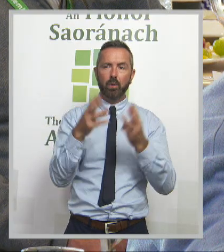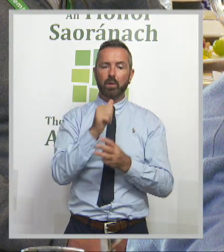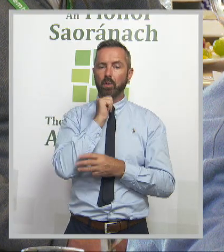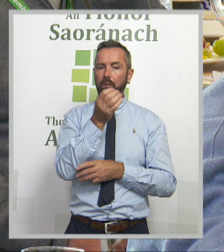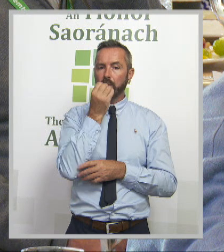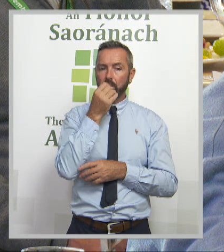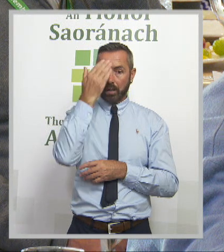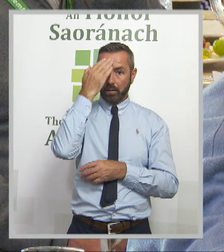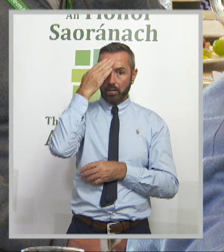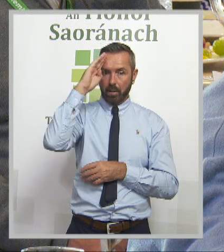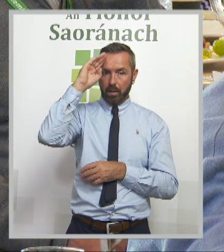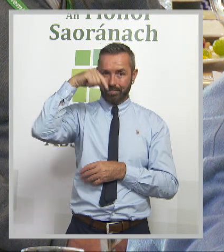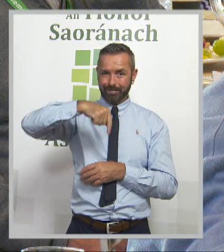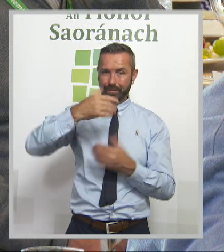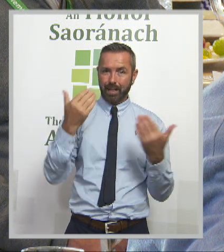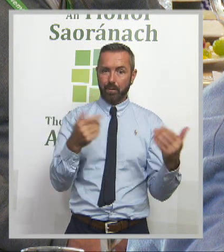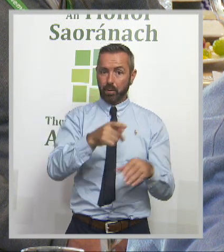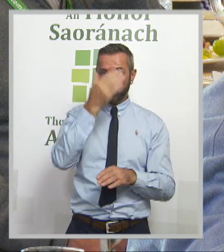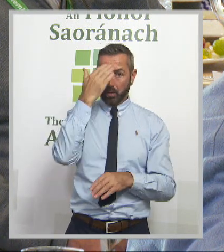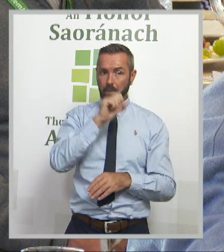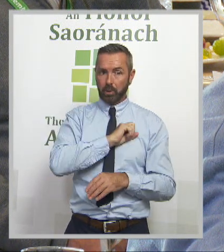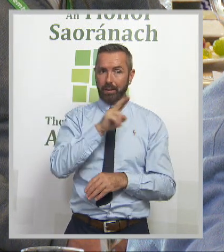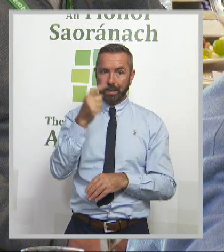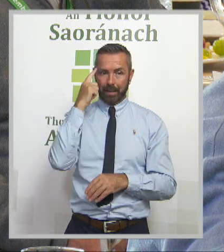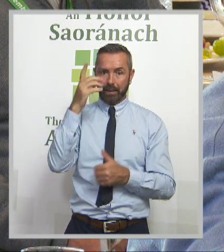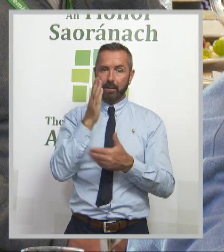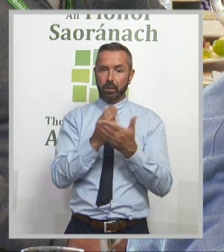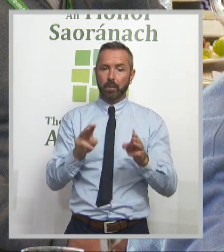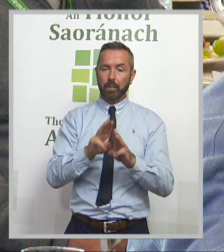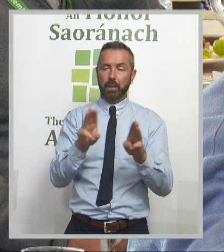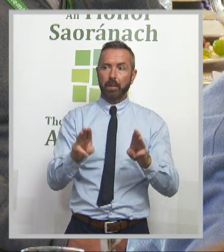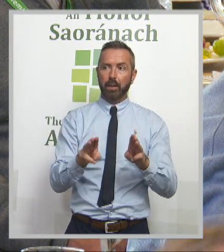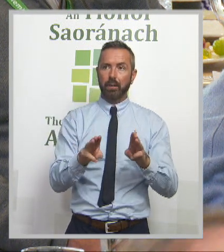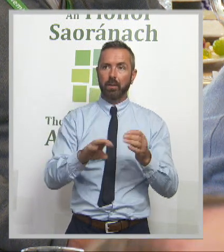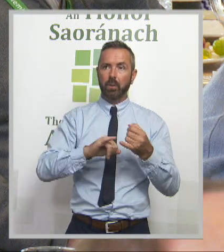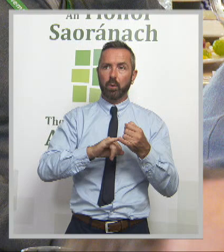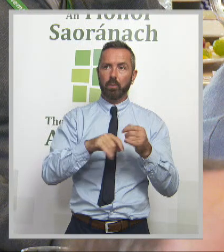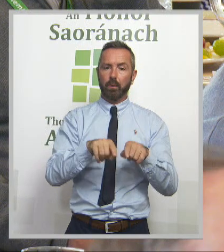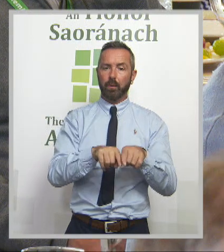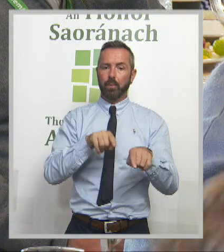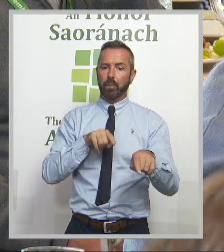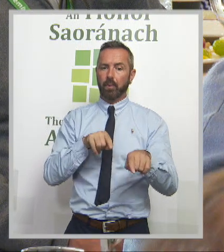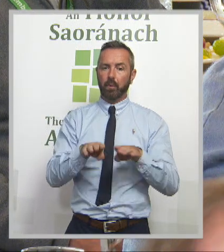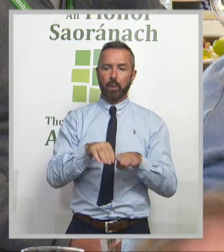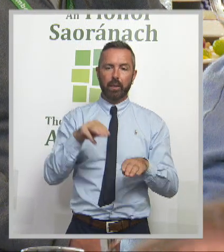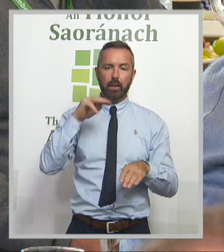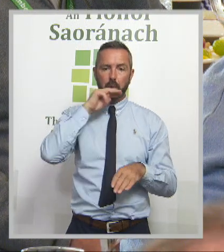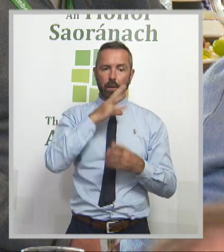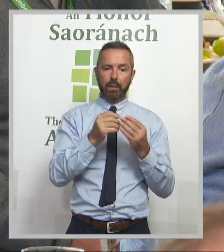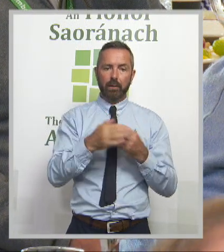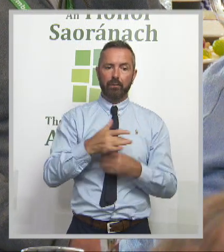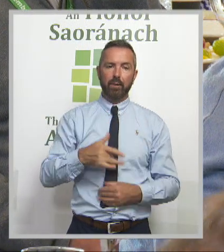Ireland, I know that there are people, and you know them and can think of those situations where people are falling short on the essentials of life. We all are